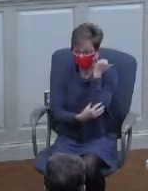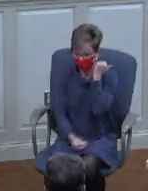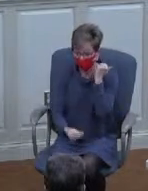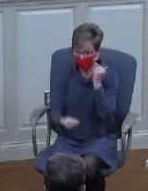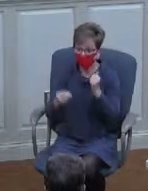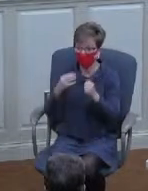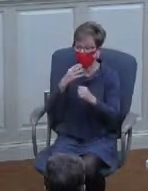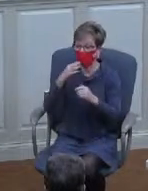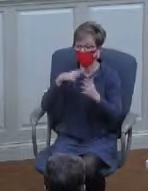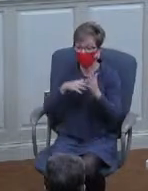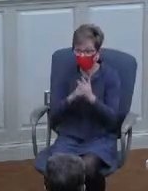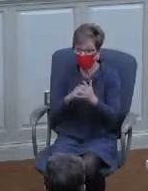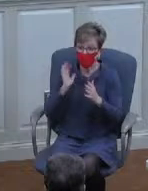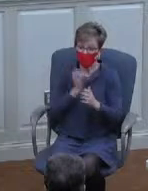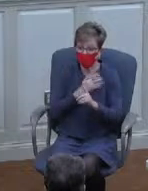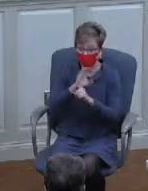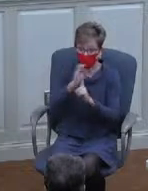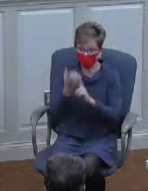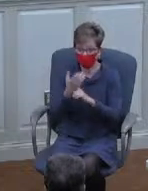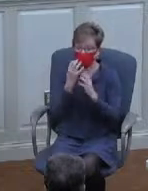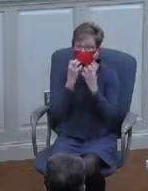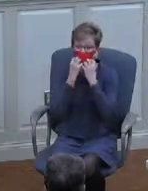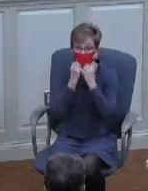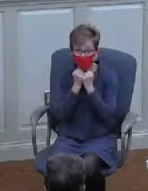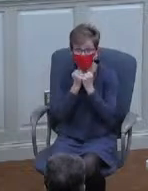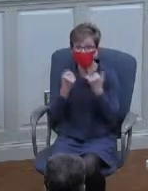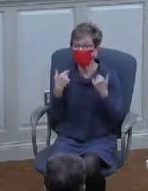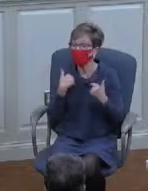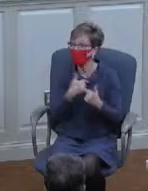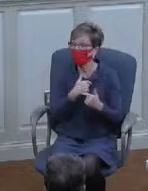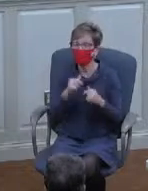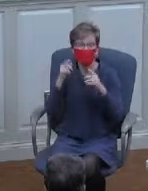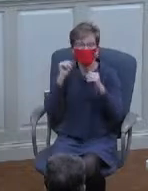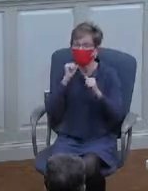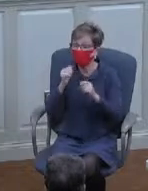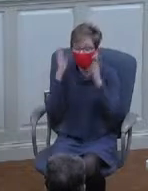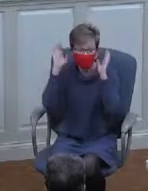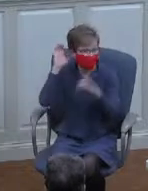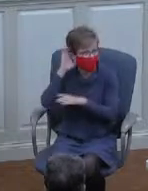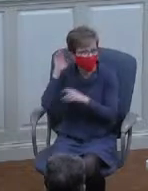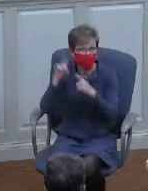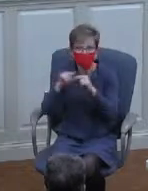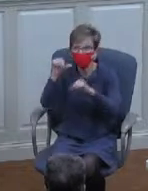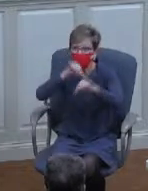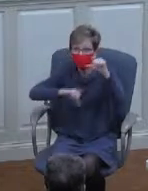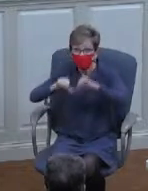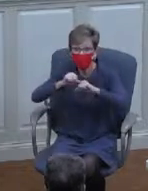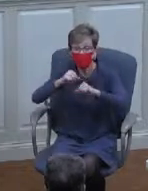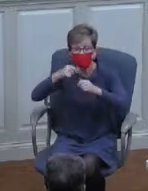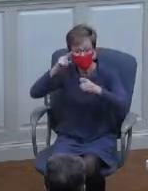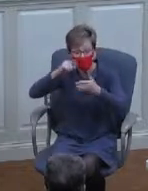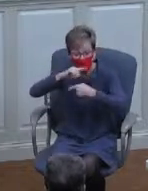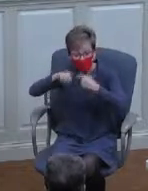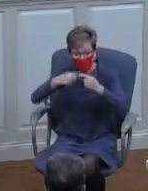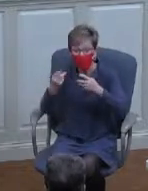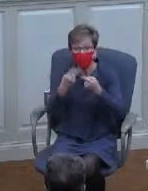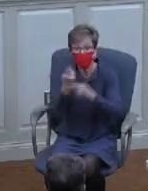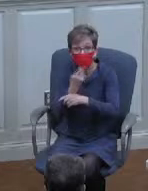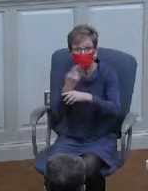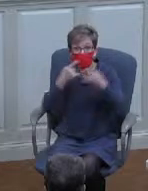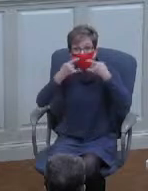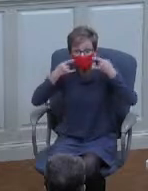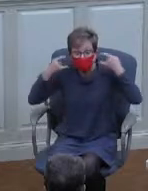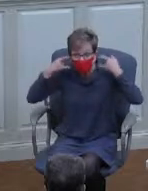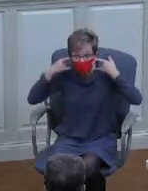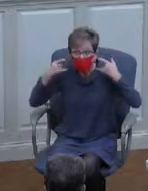values. We deny the science of wearing masks and the erratic patterns of weather that result from degradation of